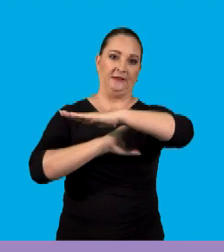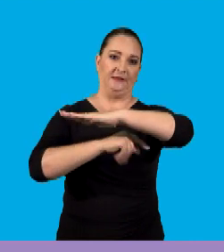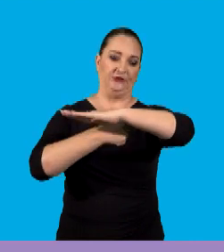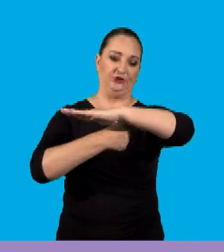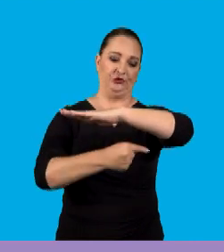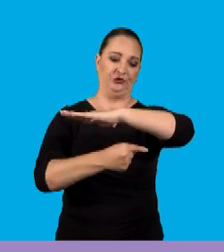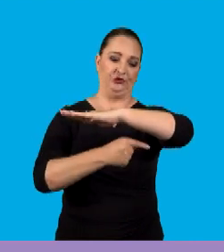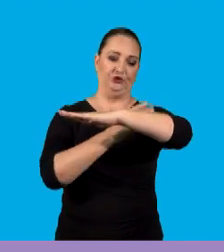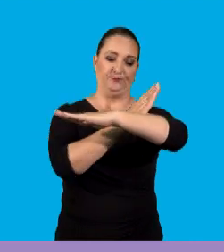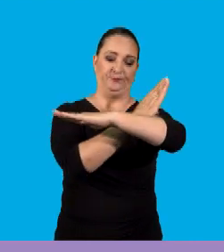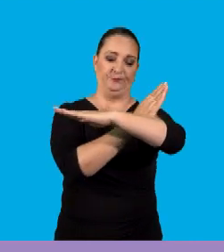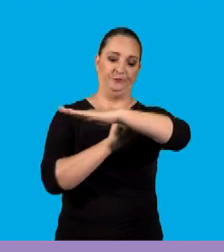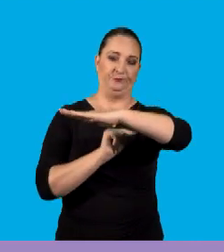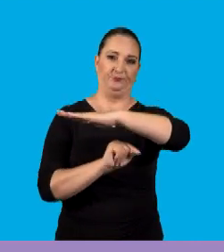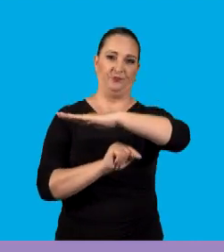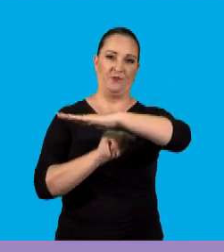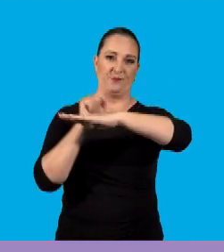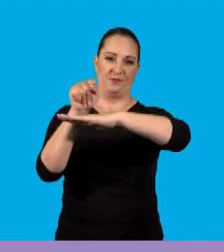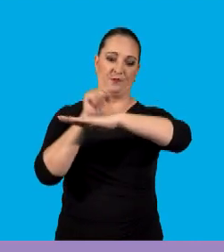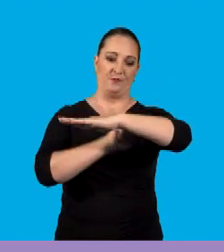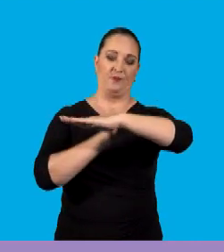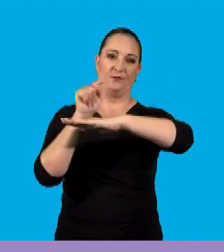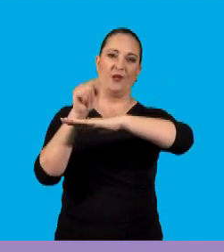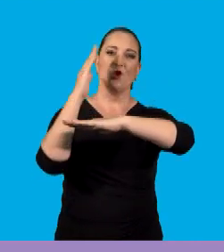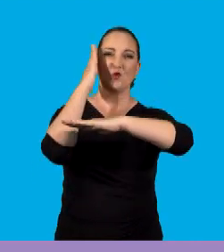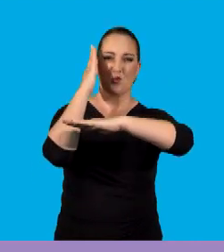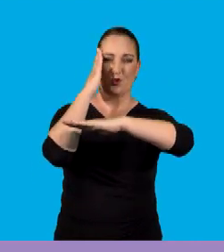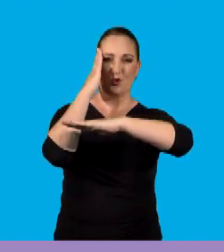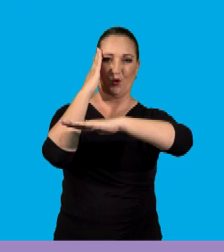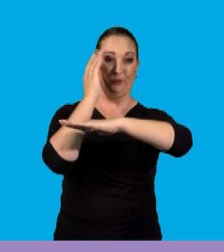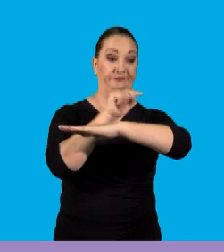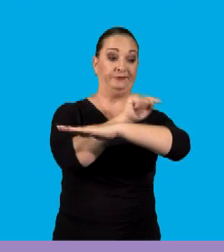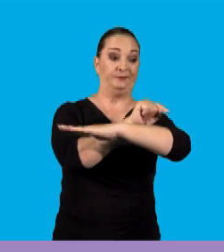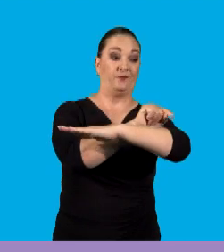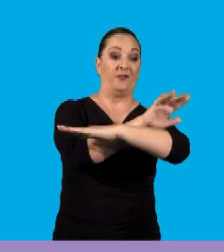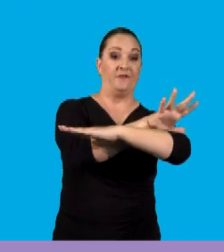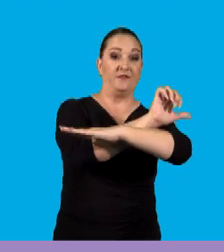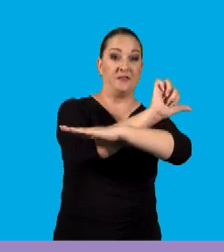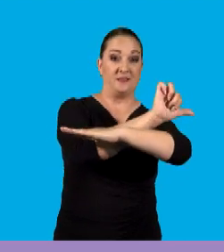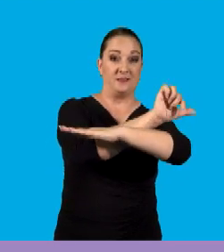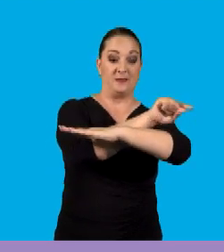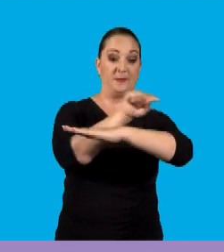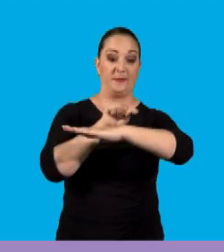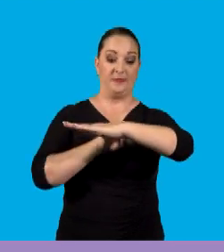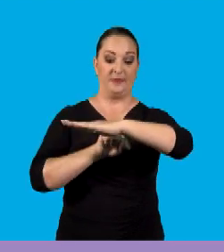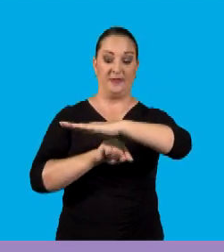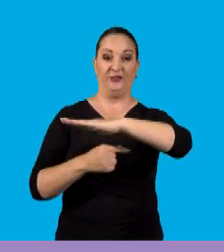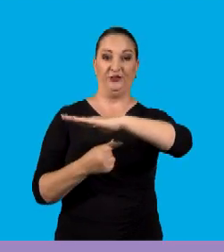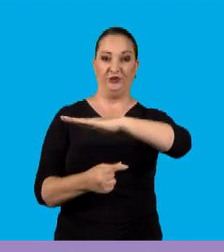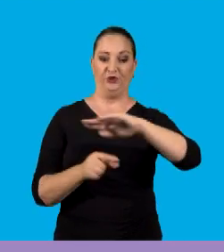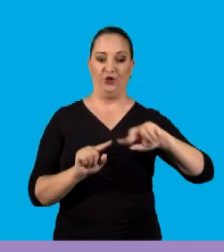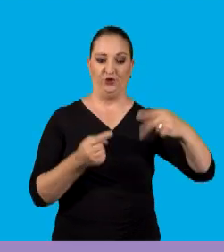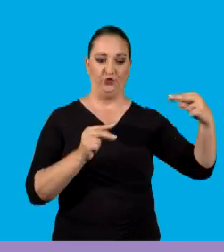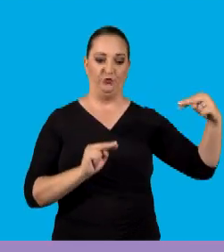and angle G at the bottom of the transversal. We know that angle 56 and angle G